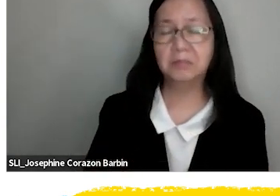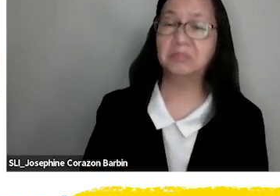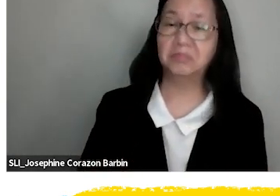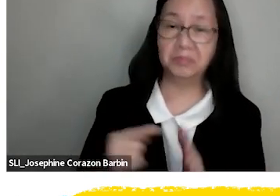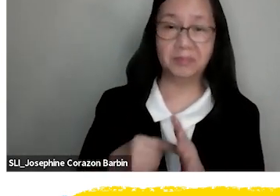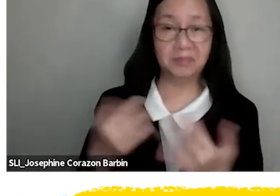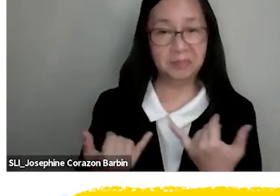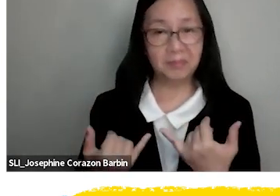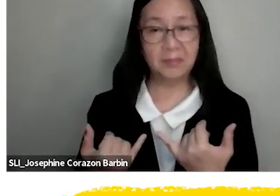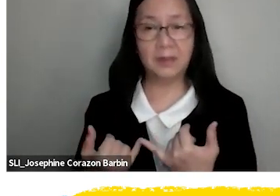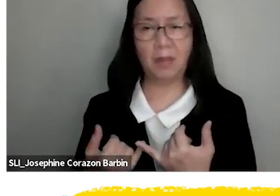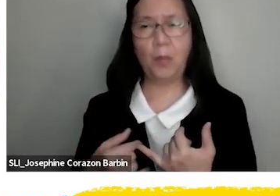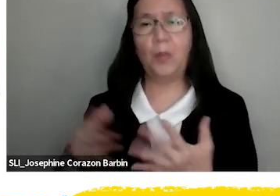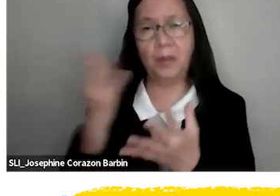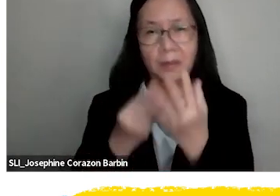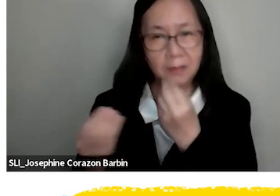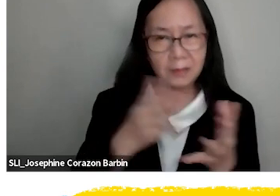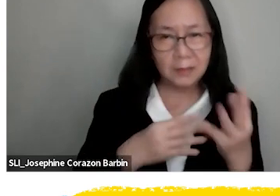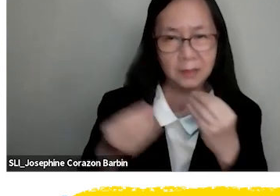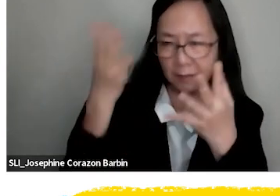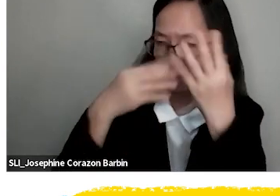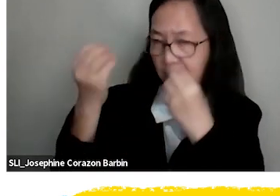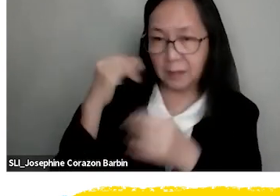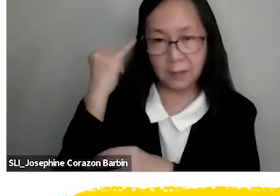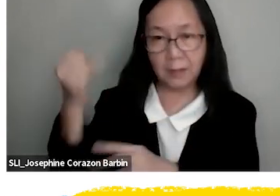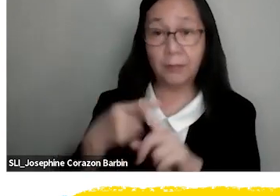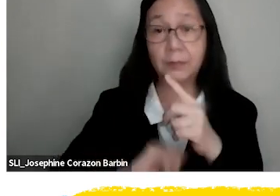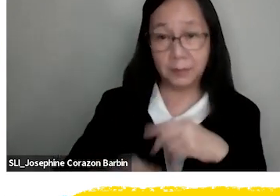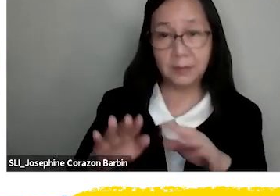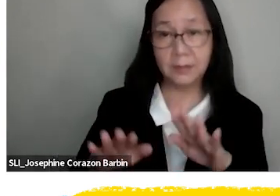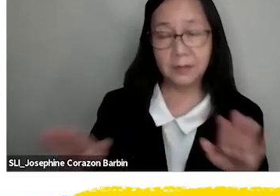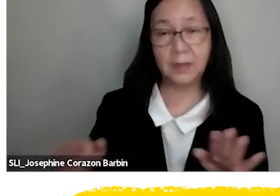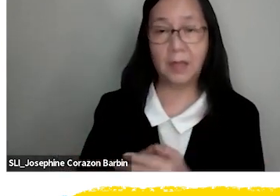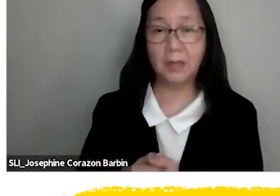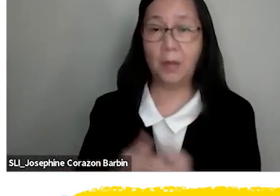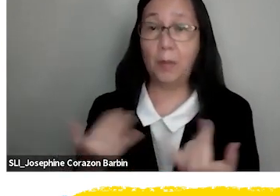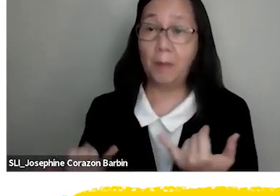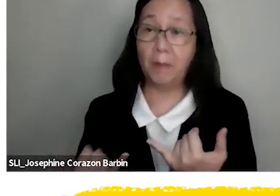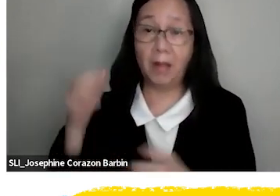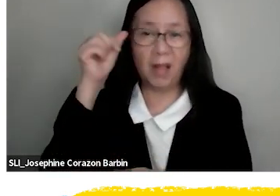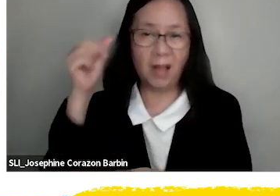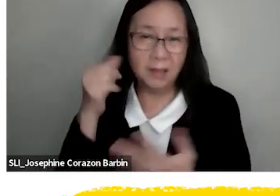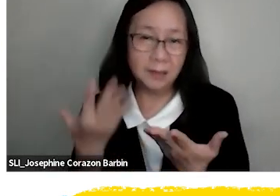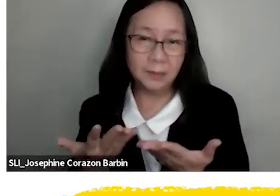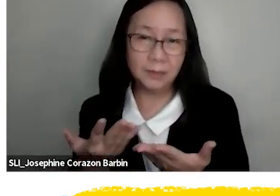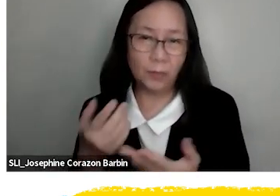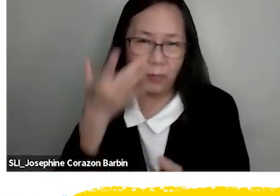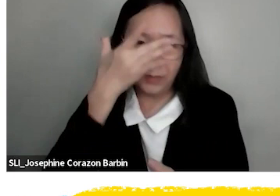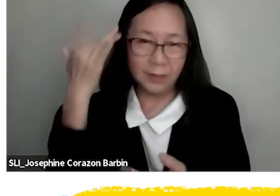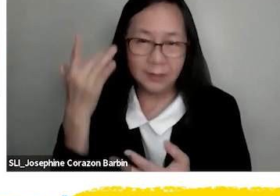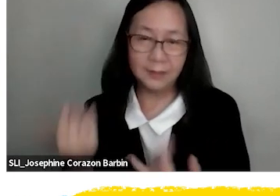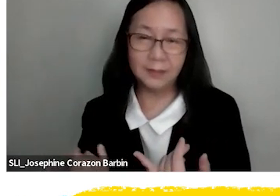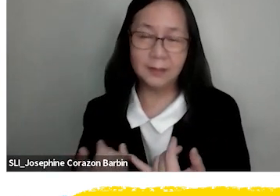we get a lot of good ideas from children, of which adults may forget that